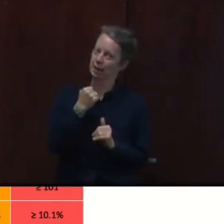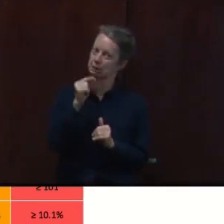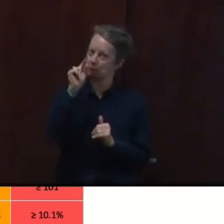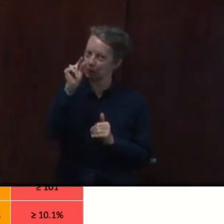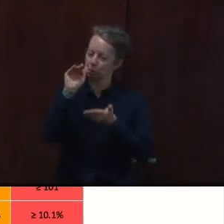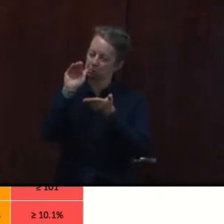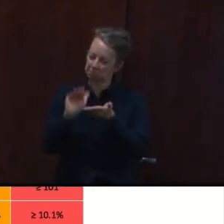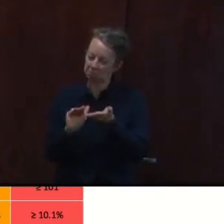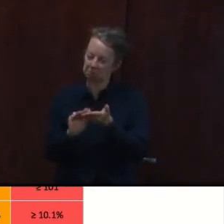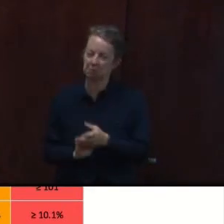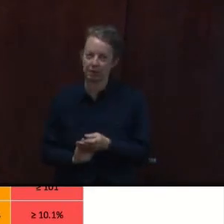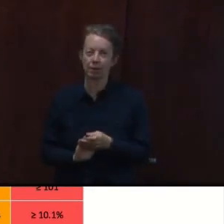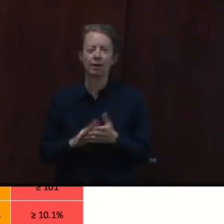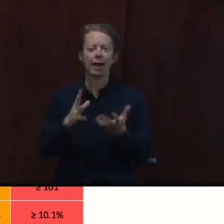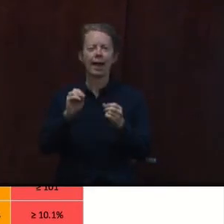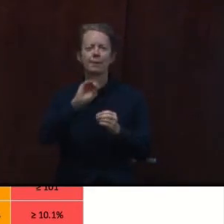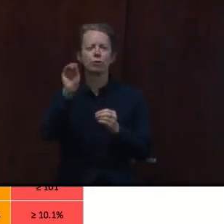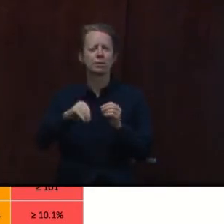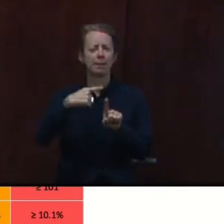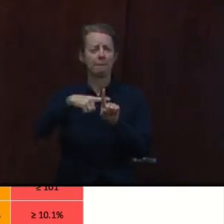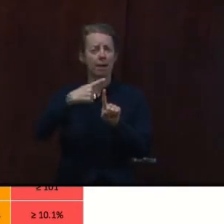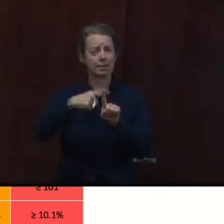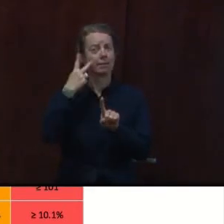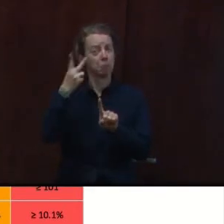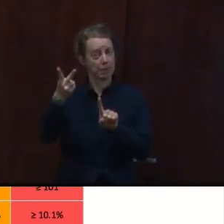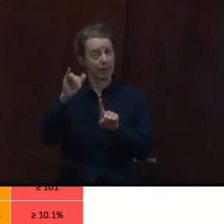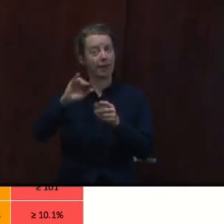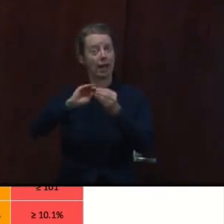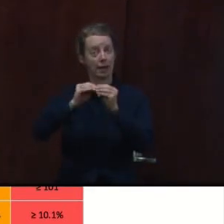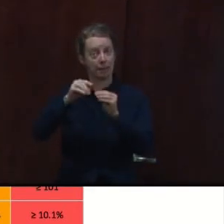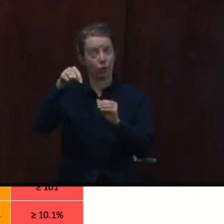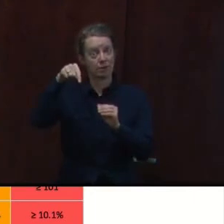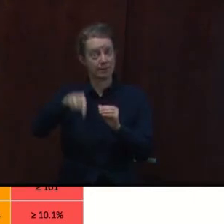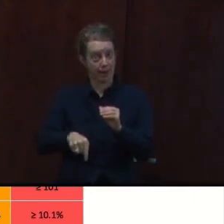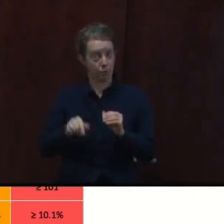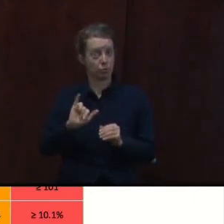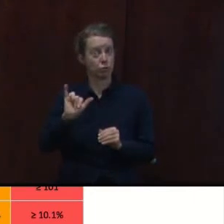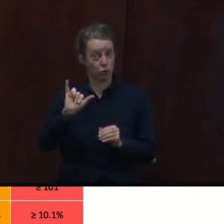percent positivity, as I mentioned earlier, decline this week.